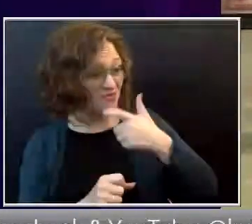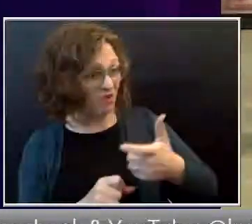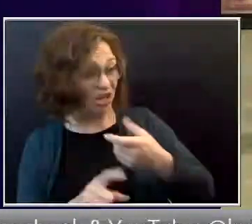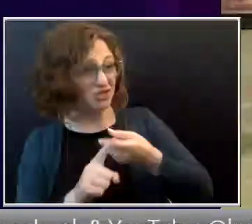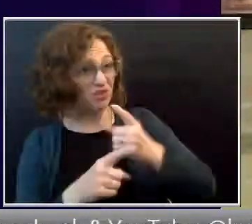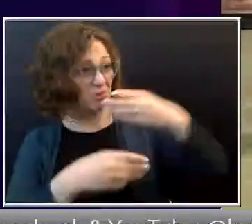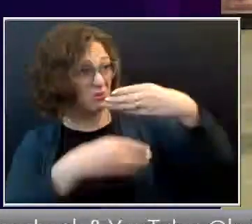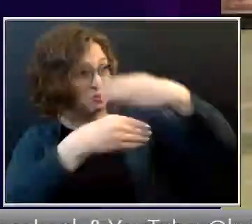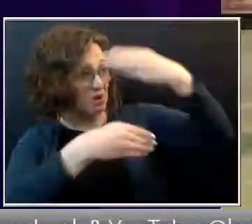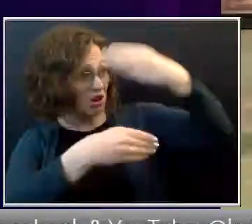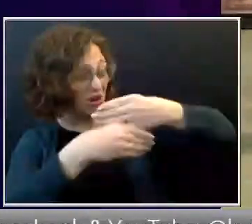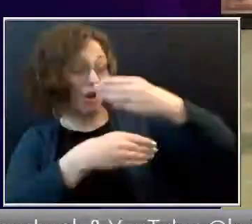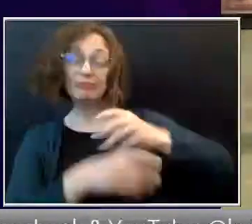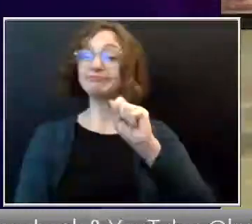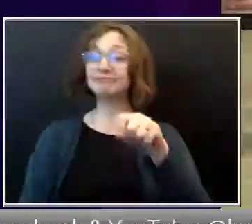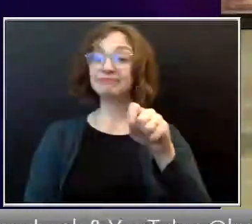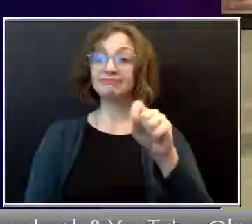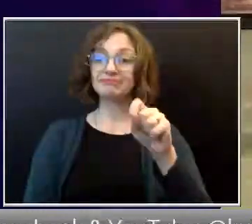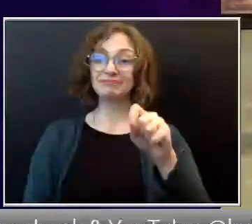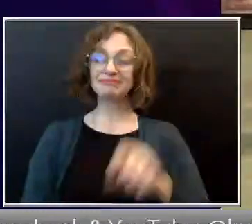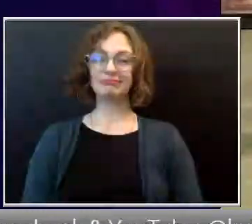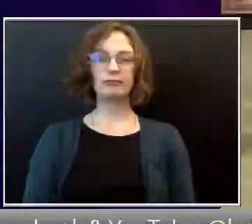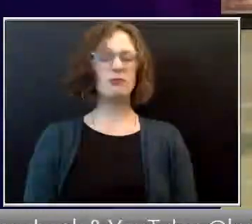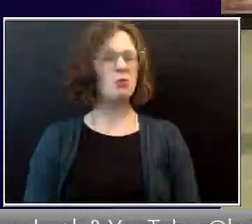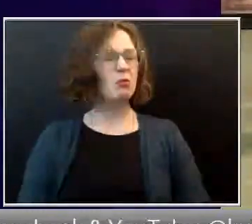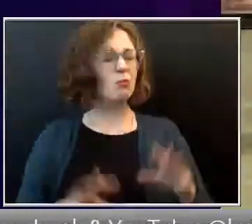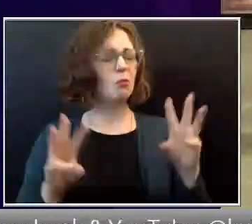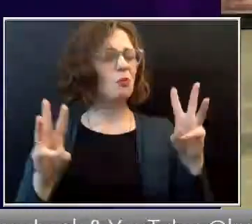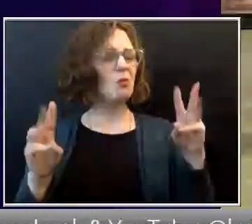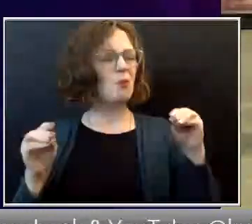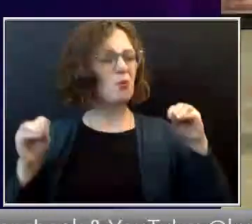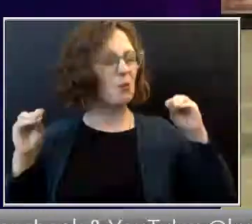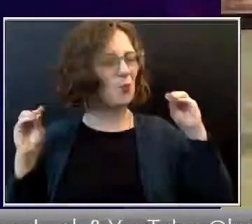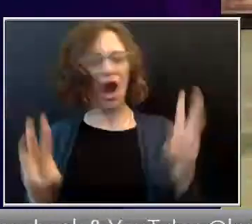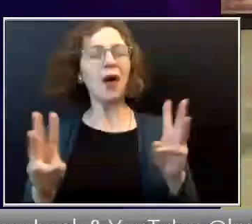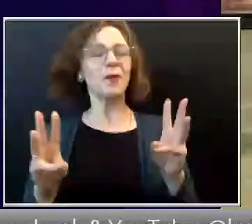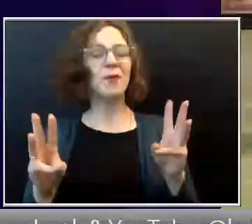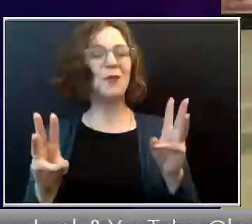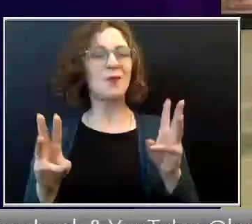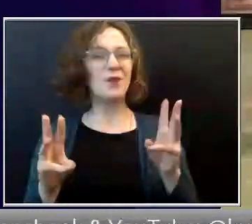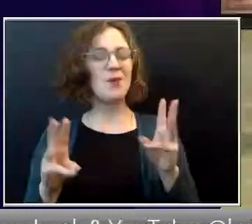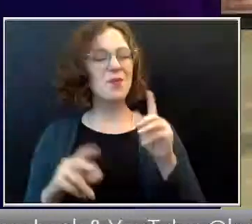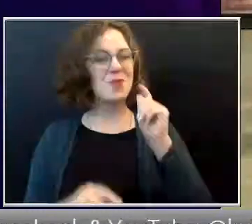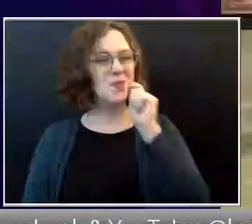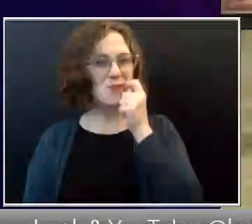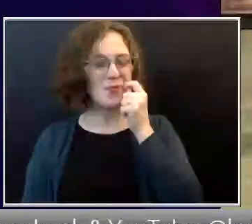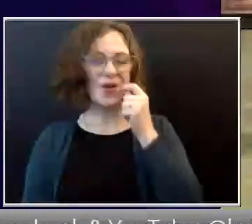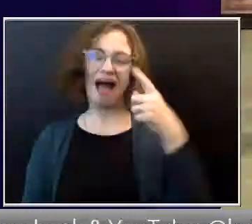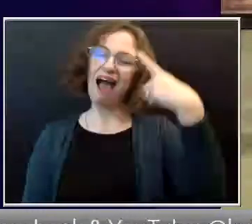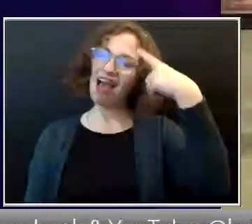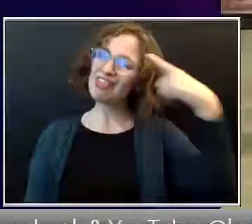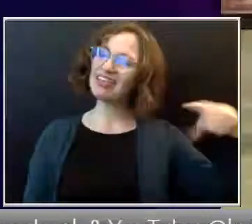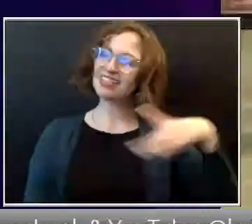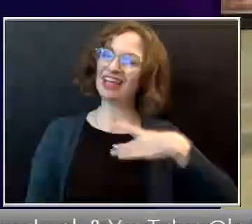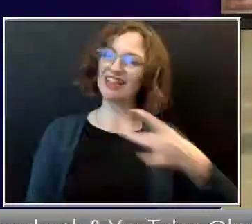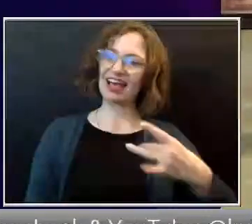and watch, so. Oh man, that would be so cool. I think they like it because we also go get chips